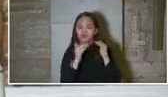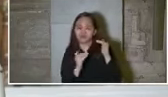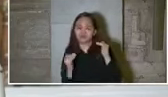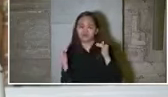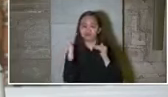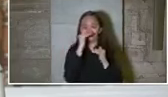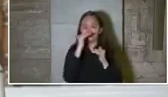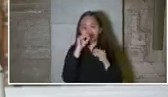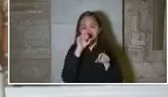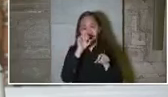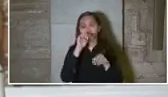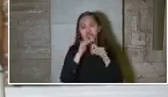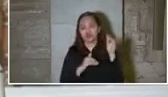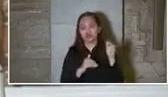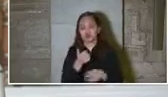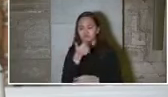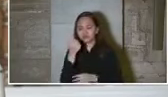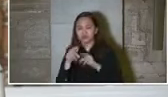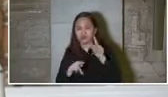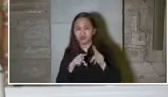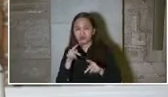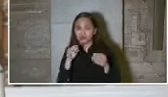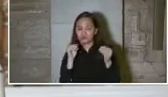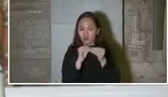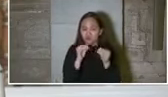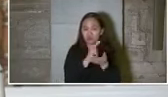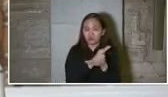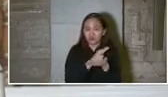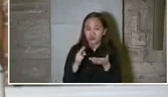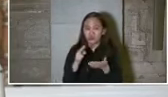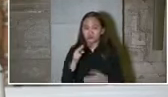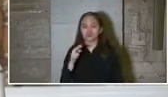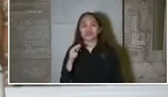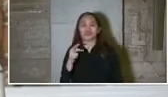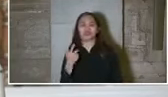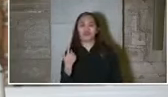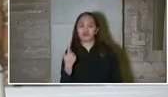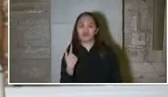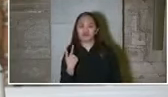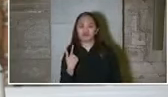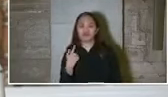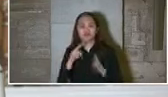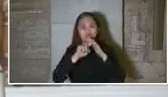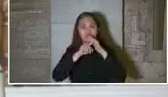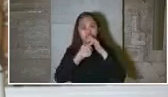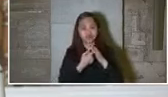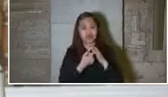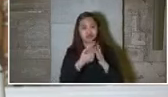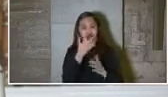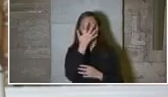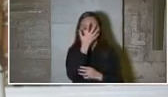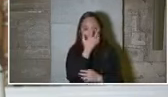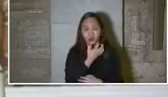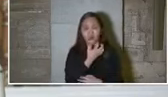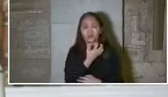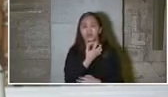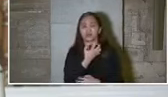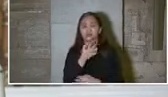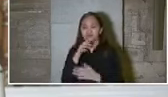ka, mas banal ka, magsisimula ng magalit ka sa iba.